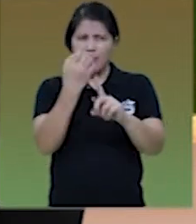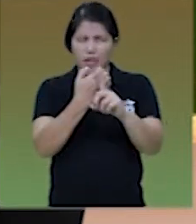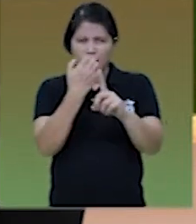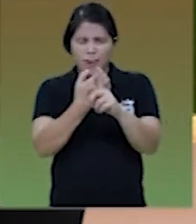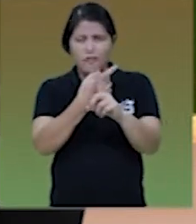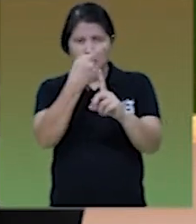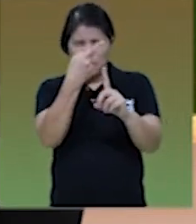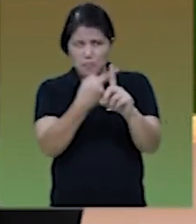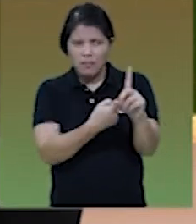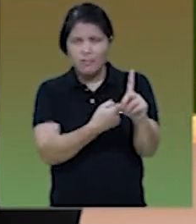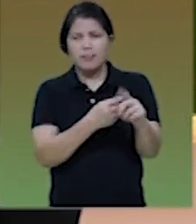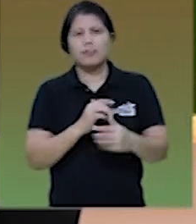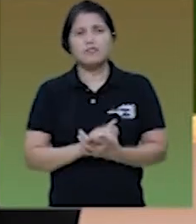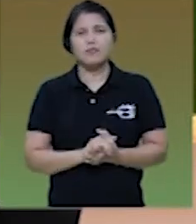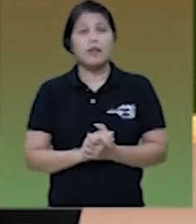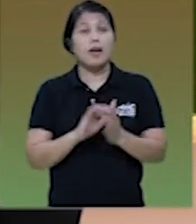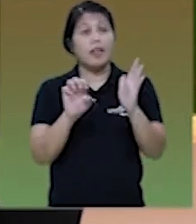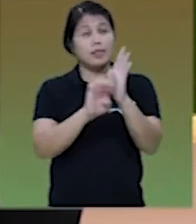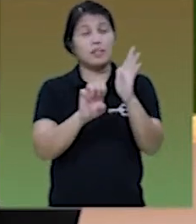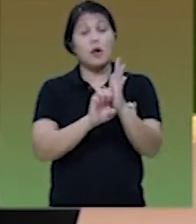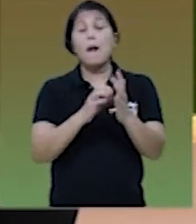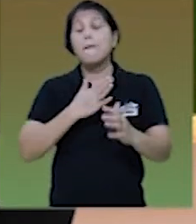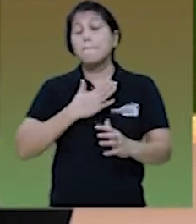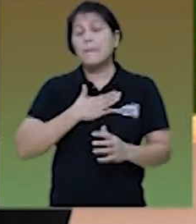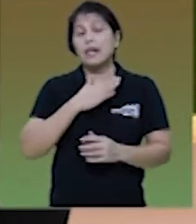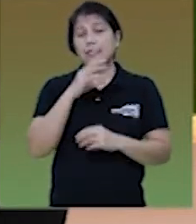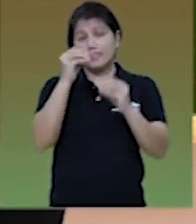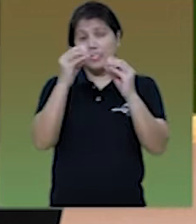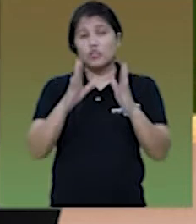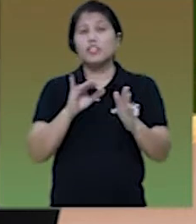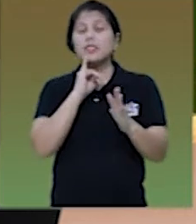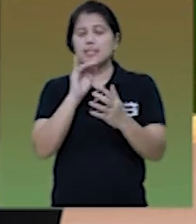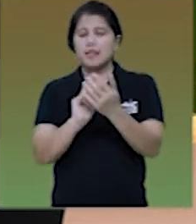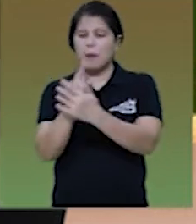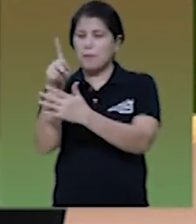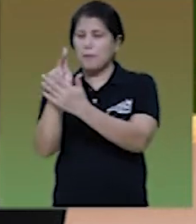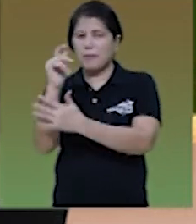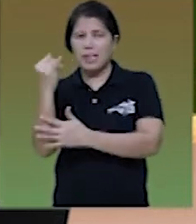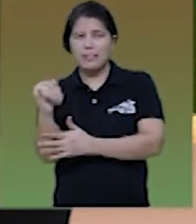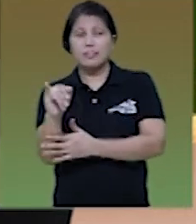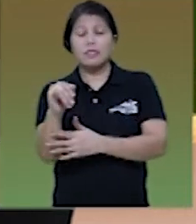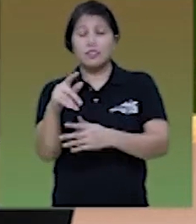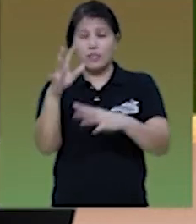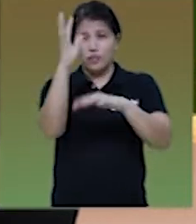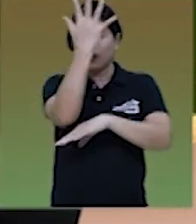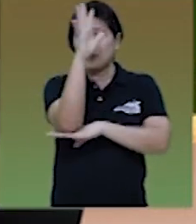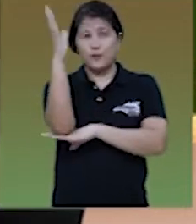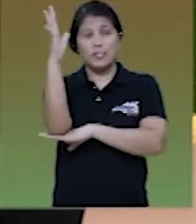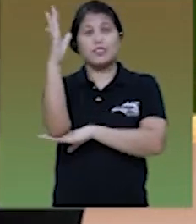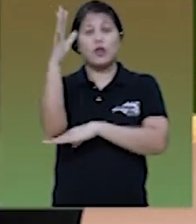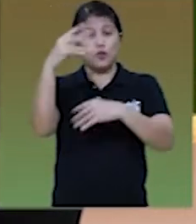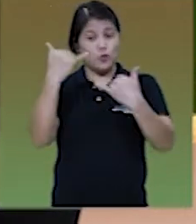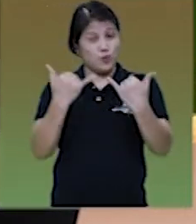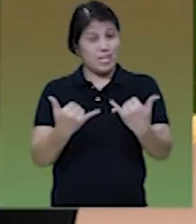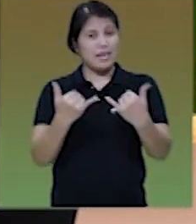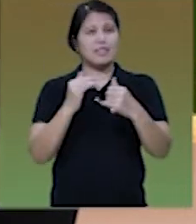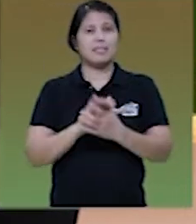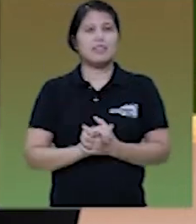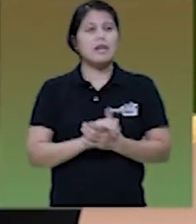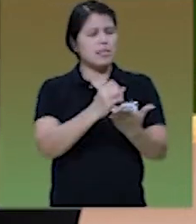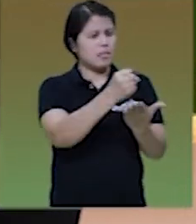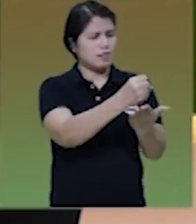month. For example, my teacher is planting trees today.